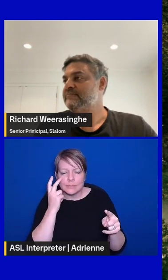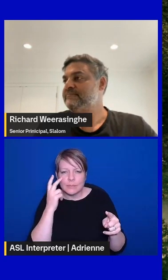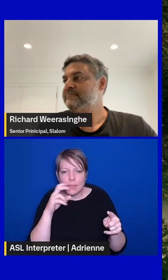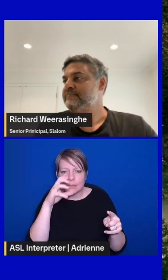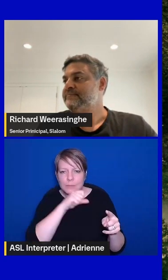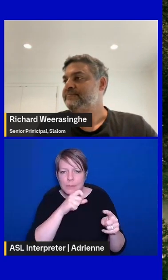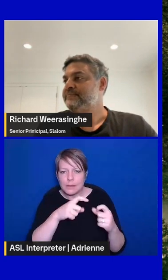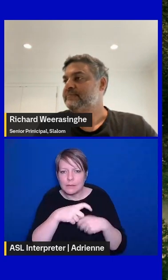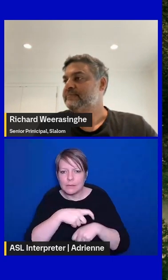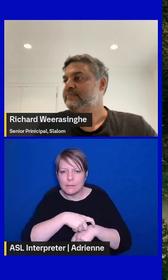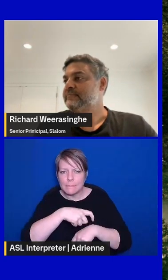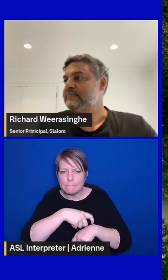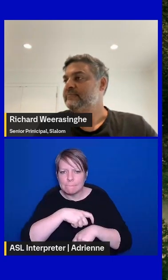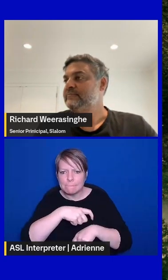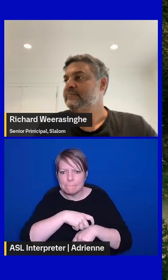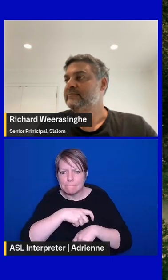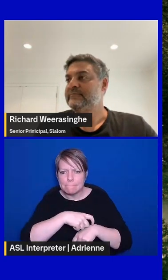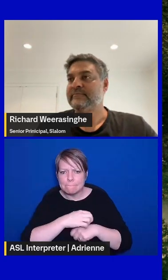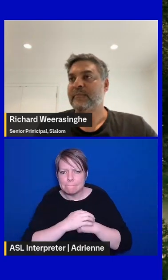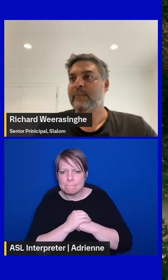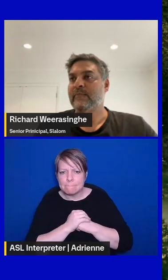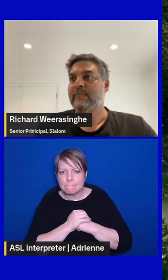saying.